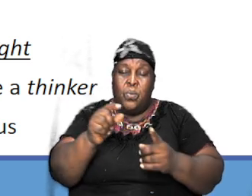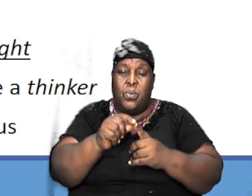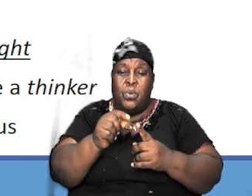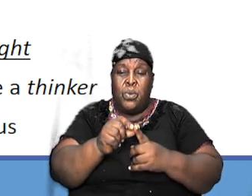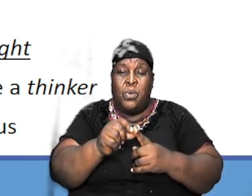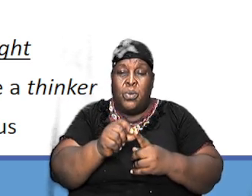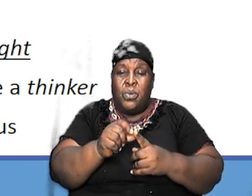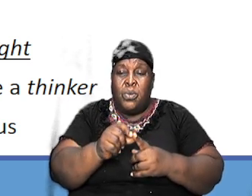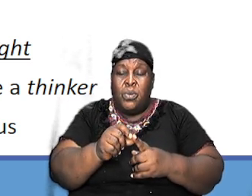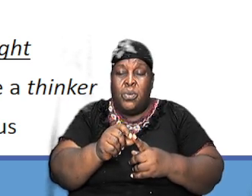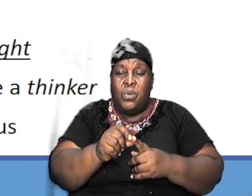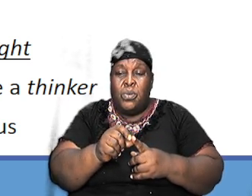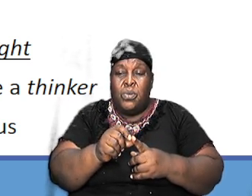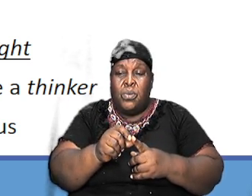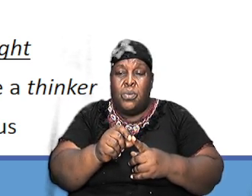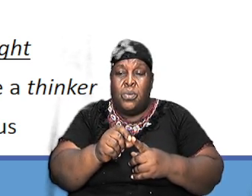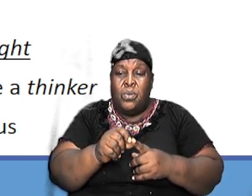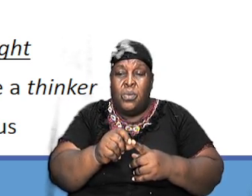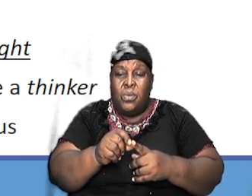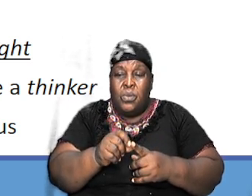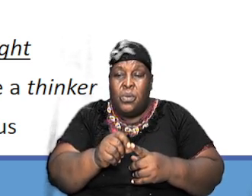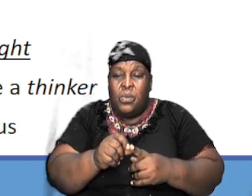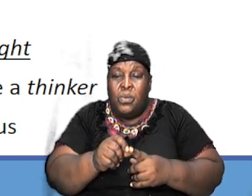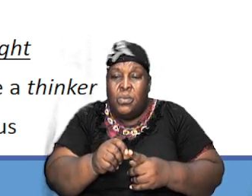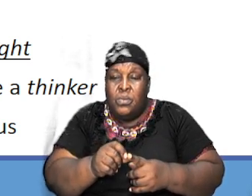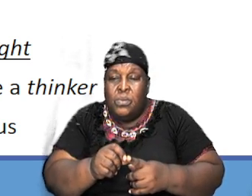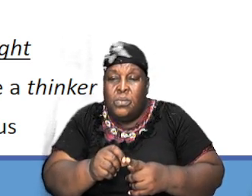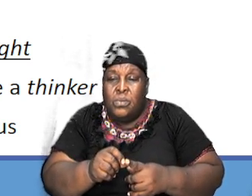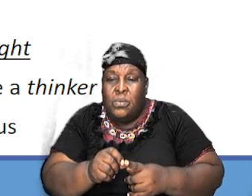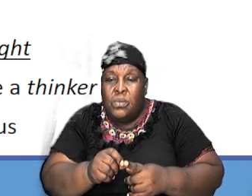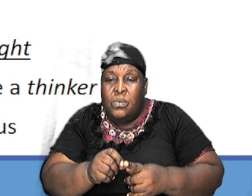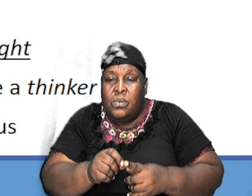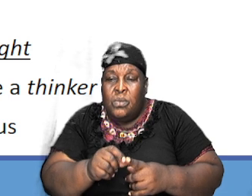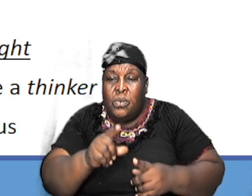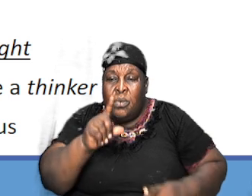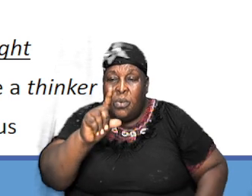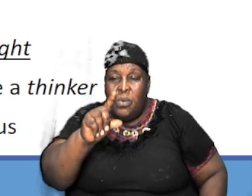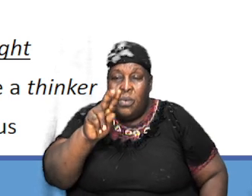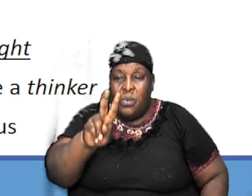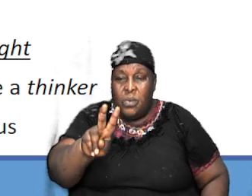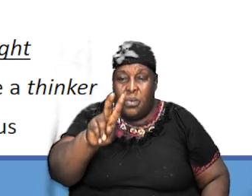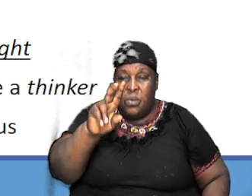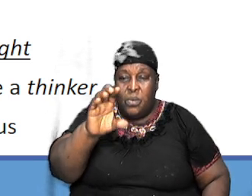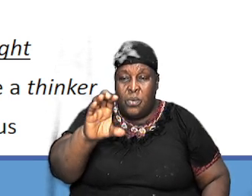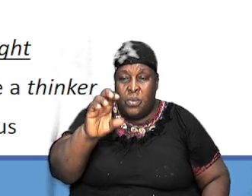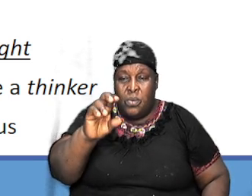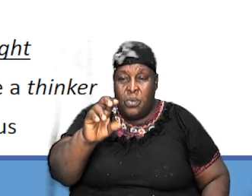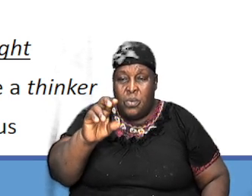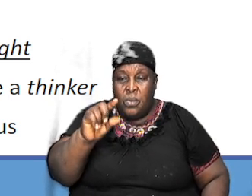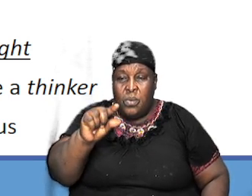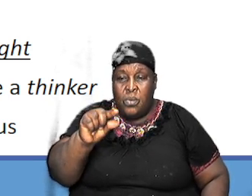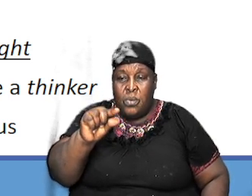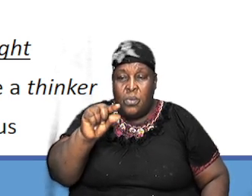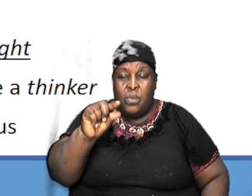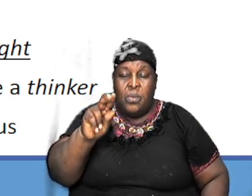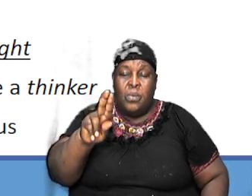is translated word. And logos, as said before, is a Greek